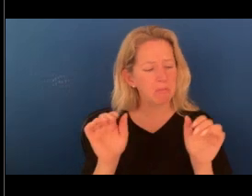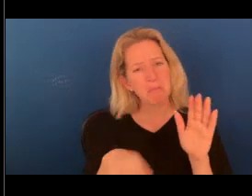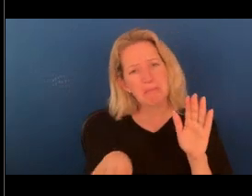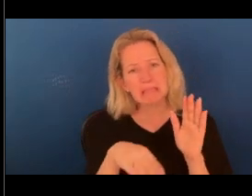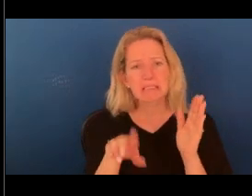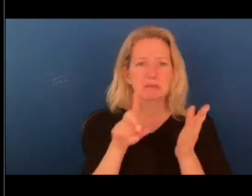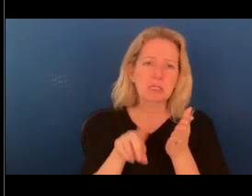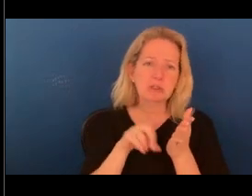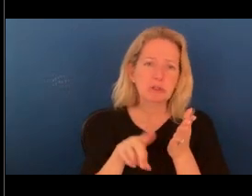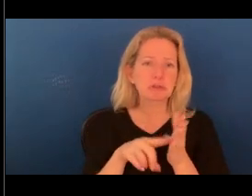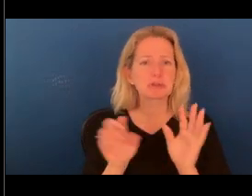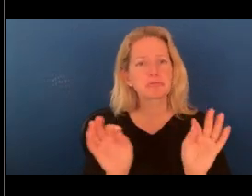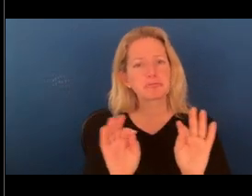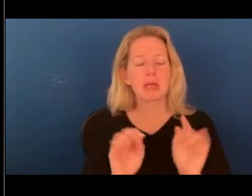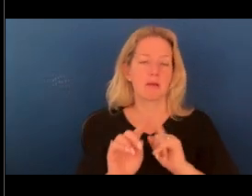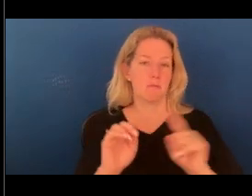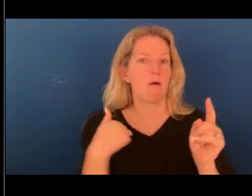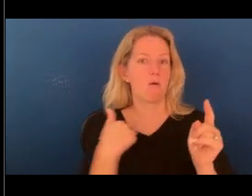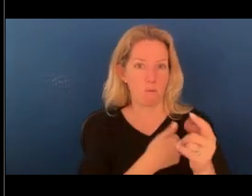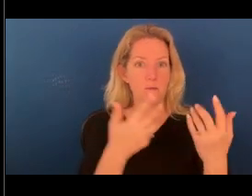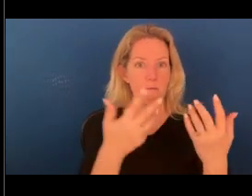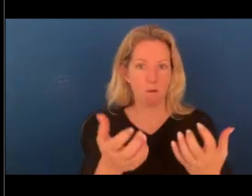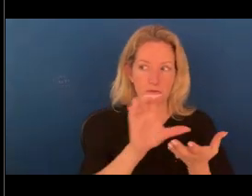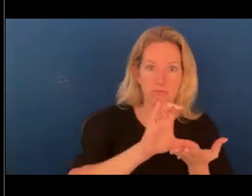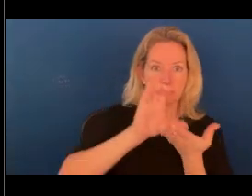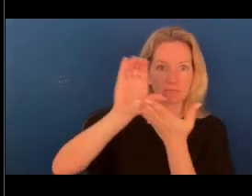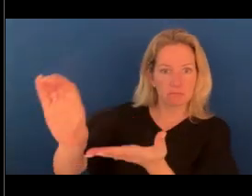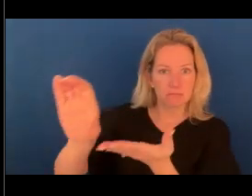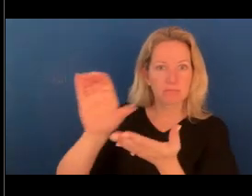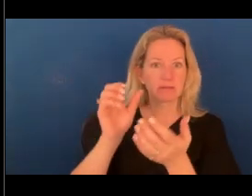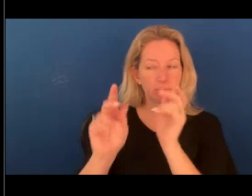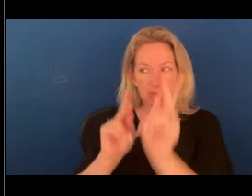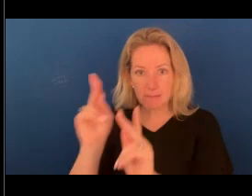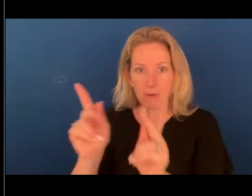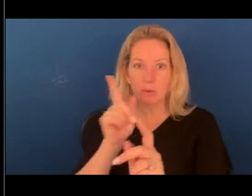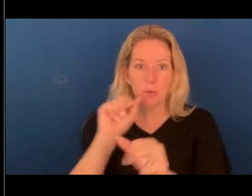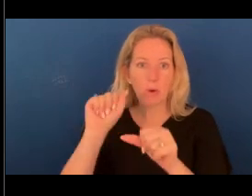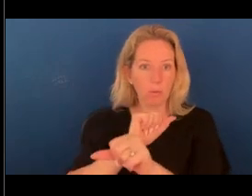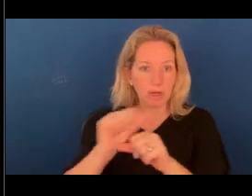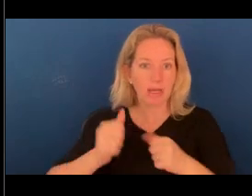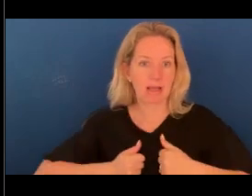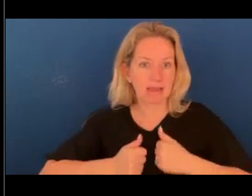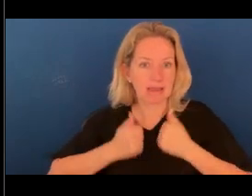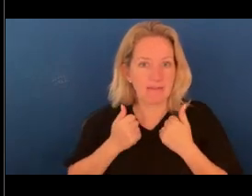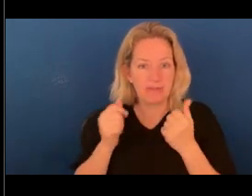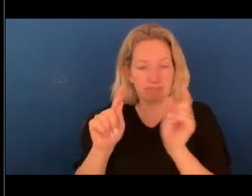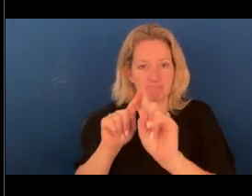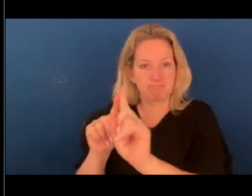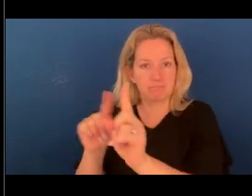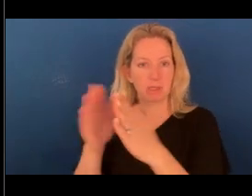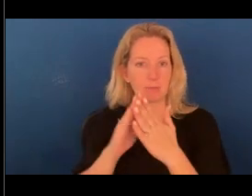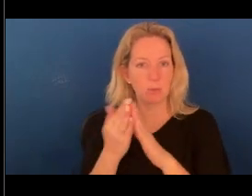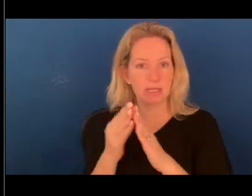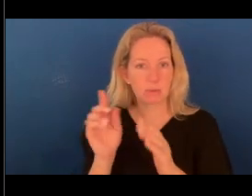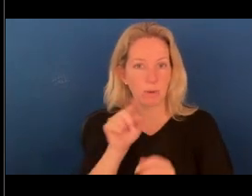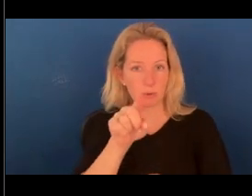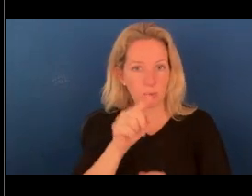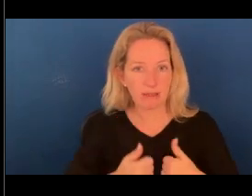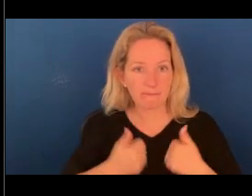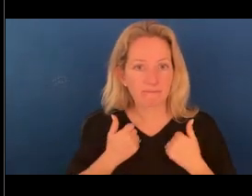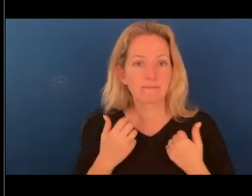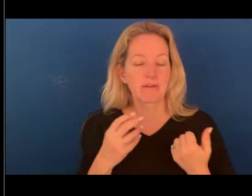people and to the folks working and living in the communities that you live in and that we